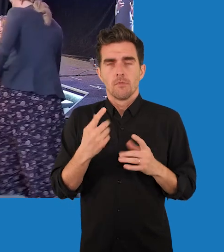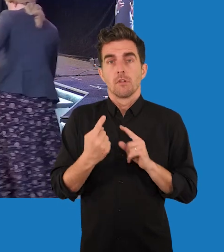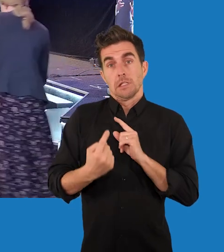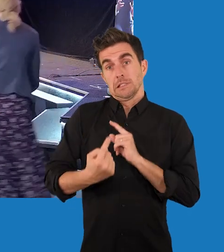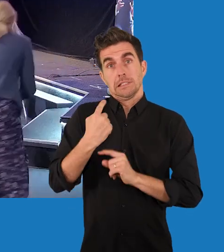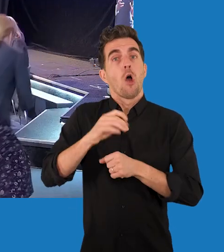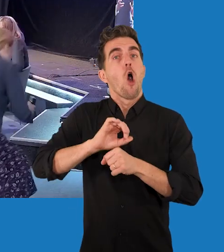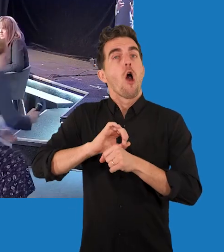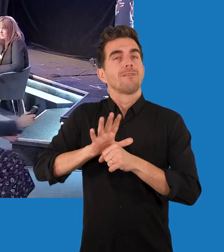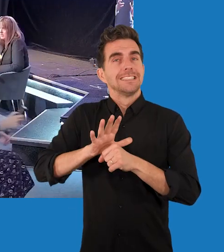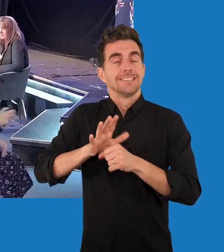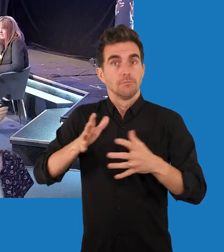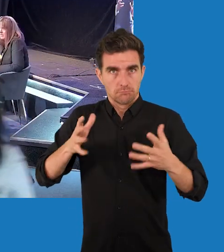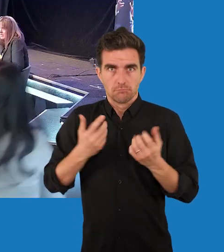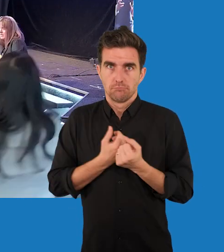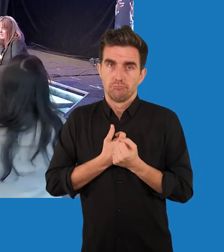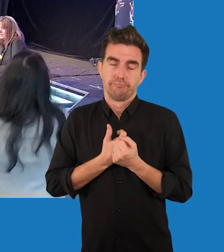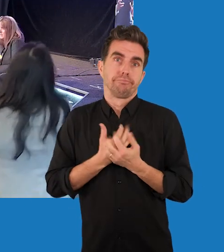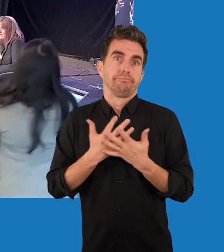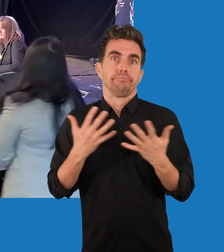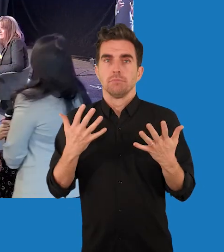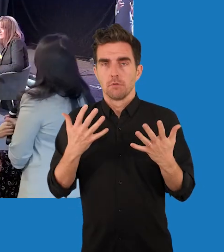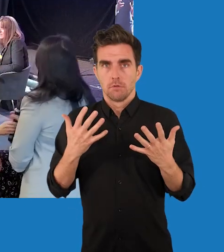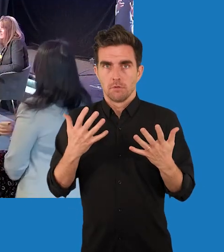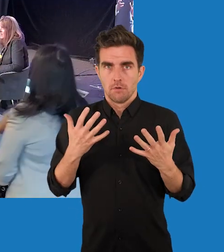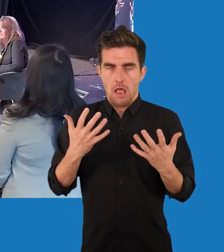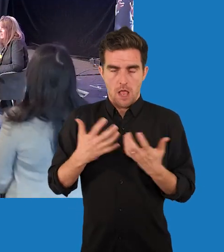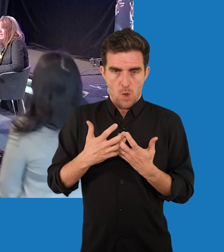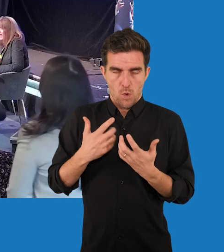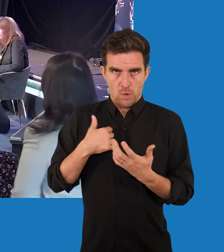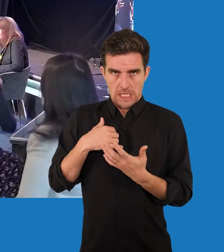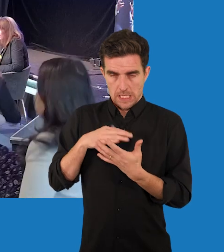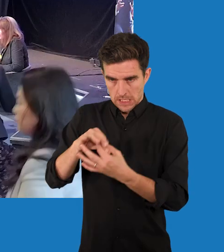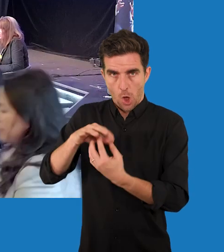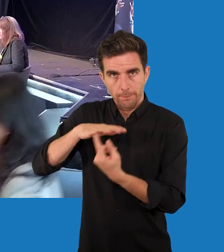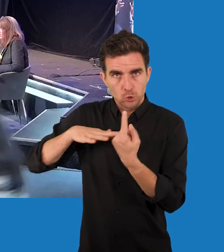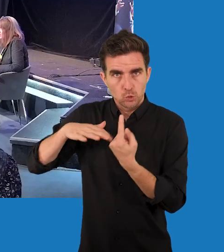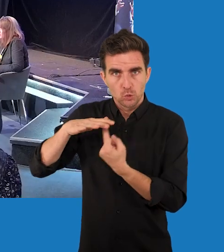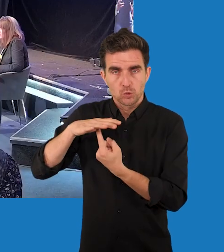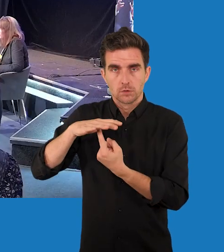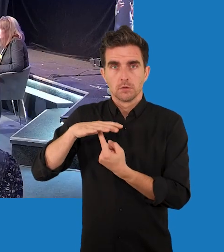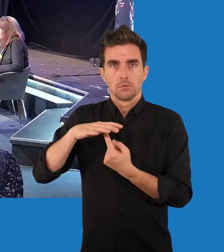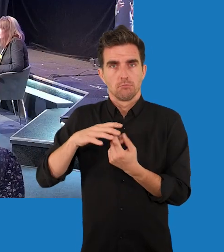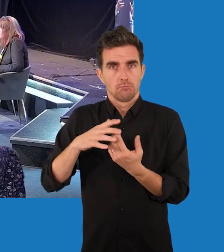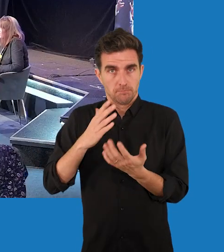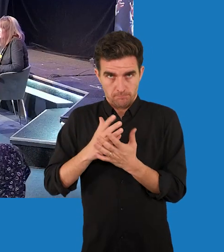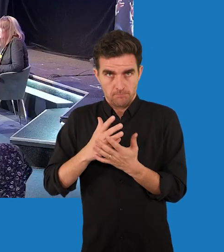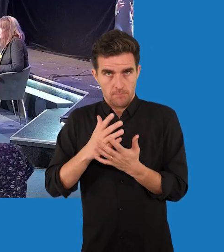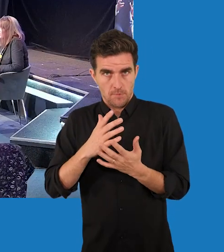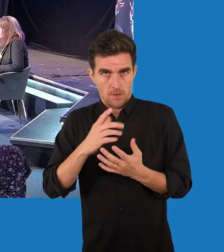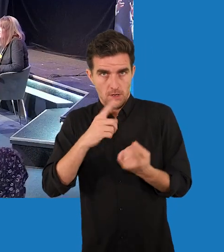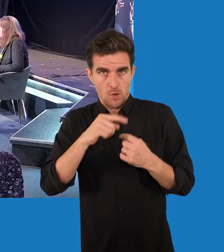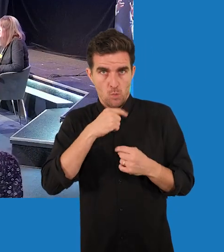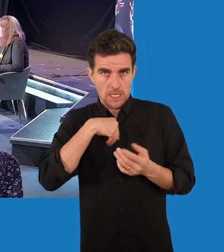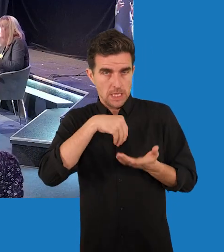we learned a huge amount during the COVID pandemic about how we actually engage with communities, because